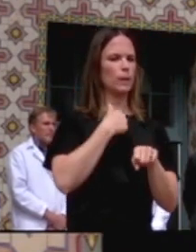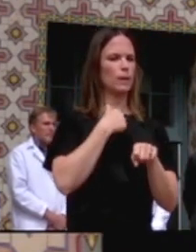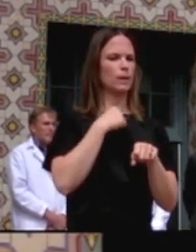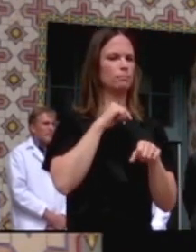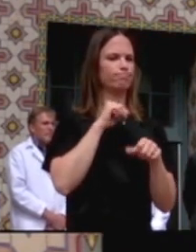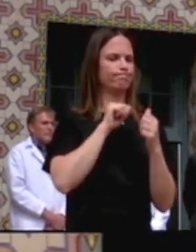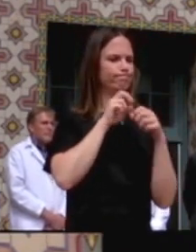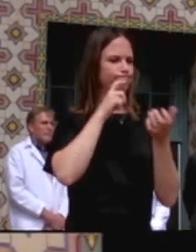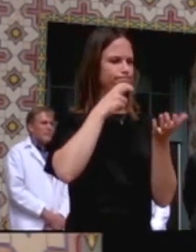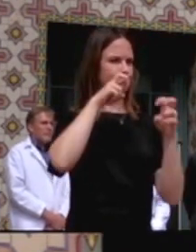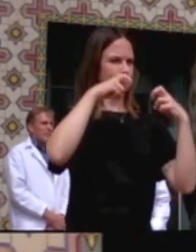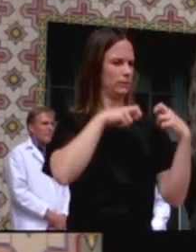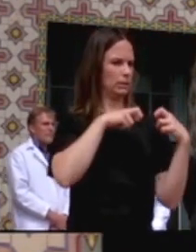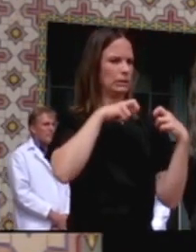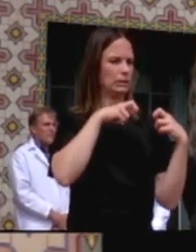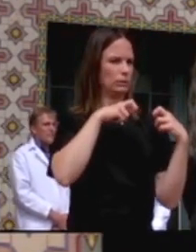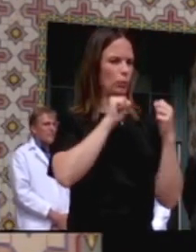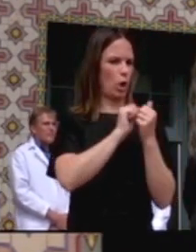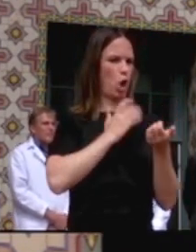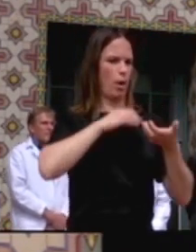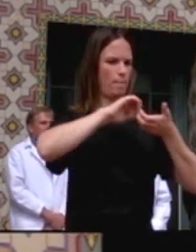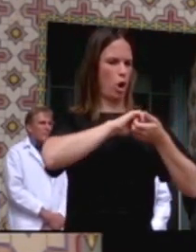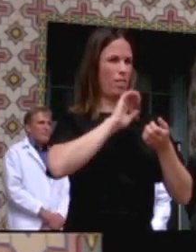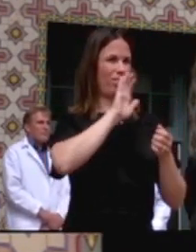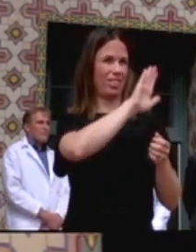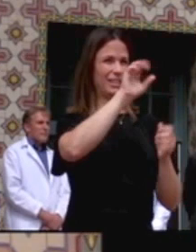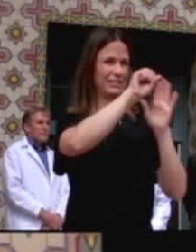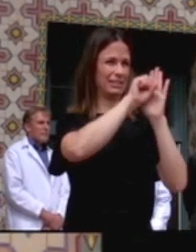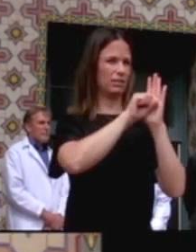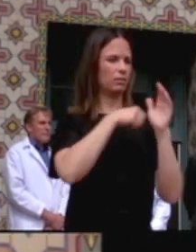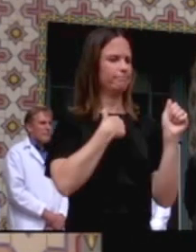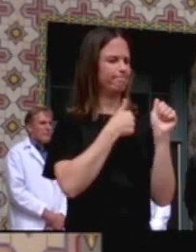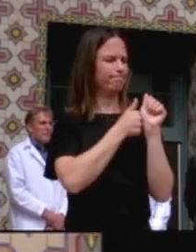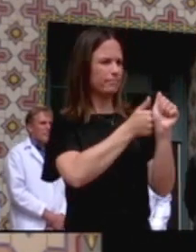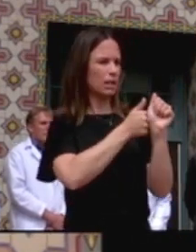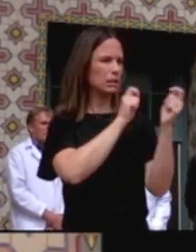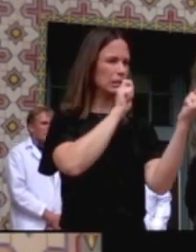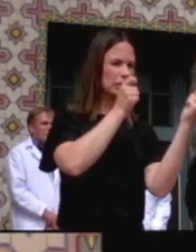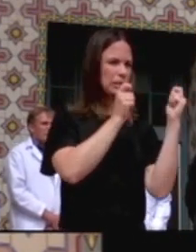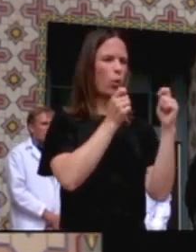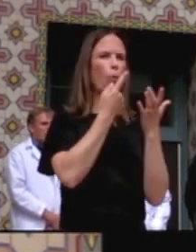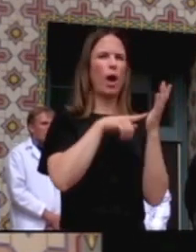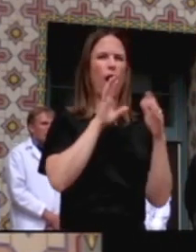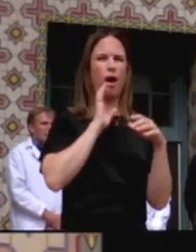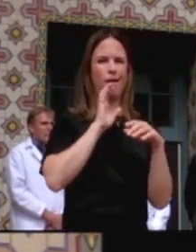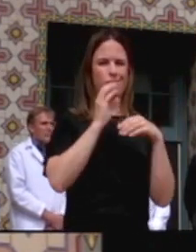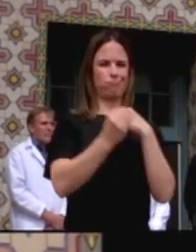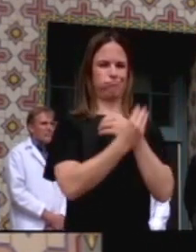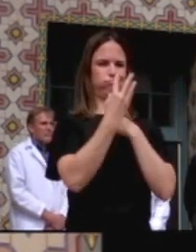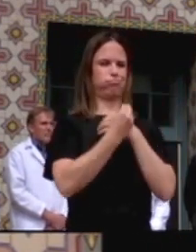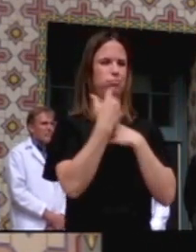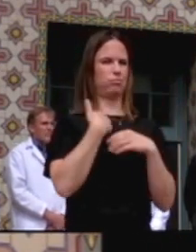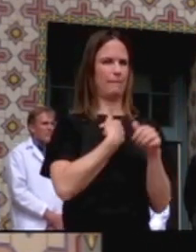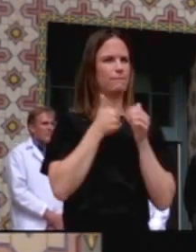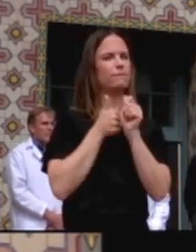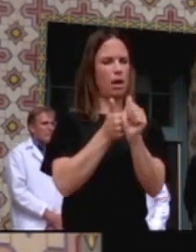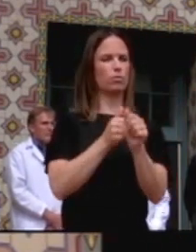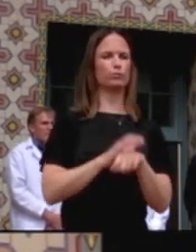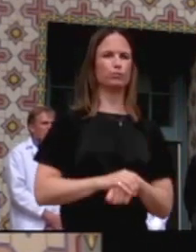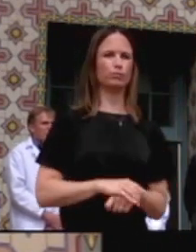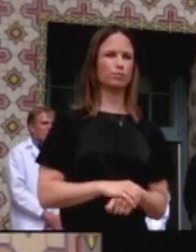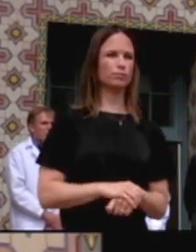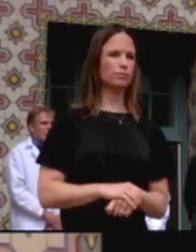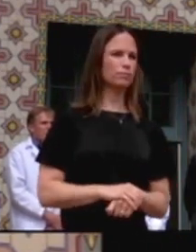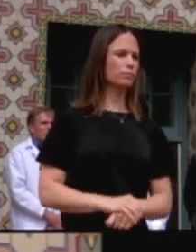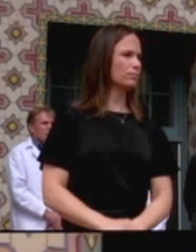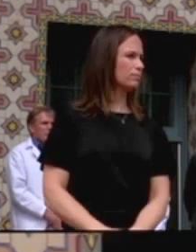partners at the state and adapting. They've been adapting according to CDC guidance, and that's the guidance that we're, that we will be following.